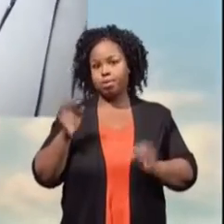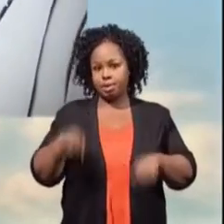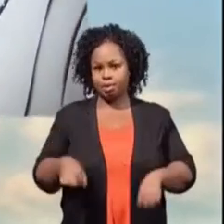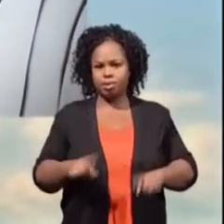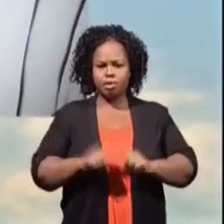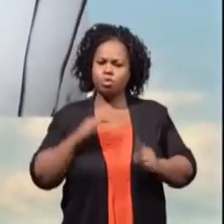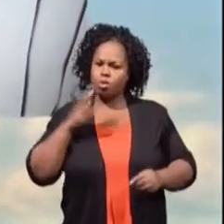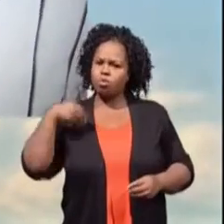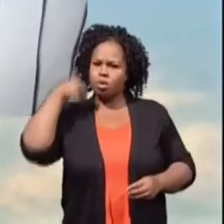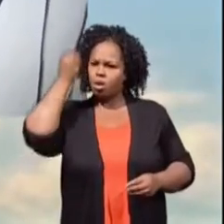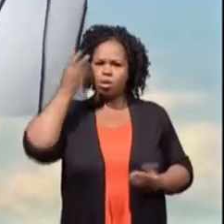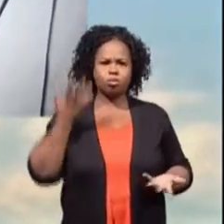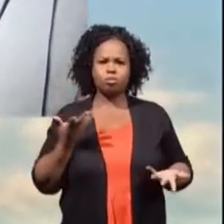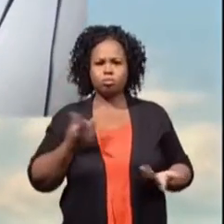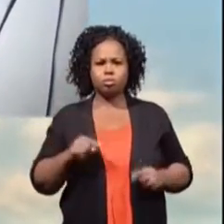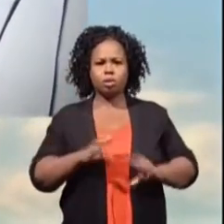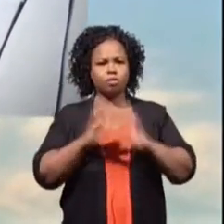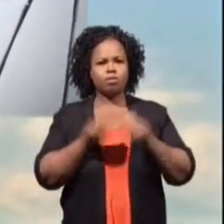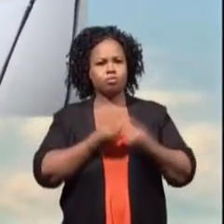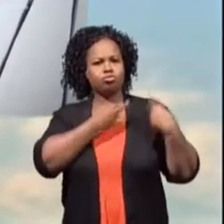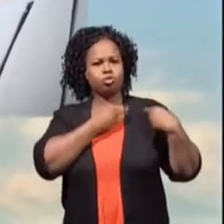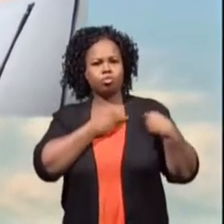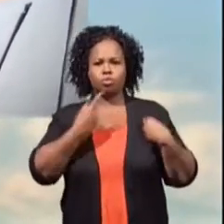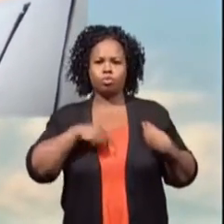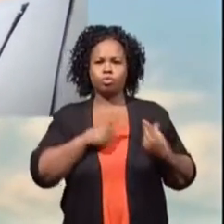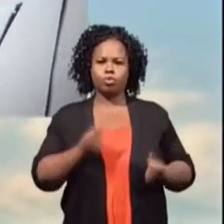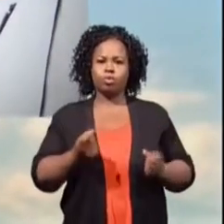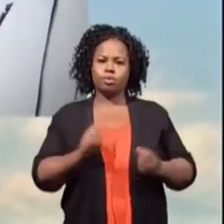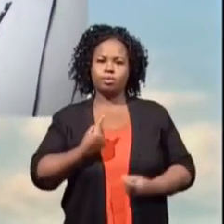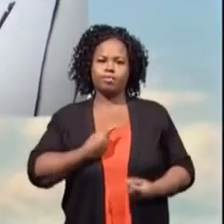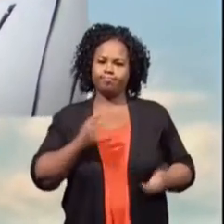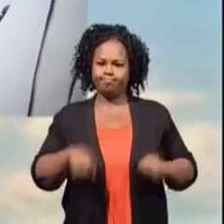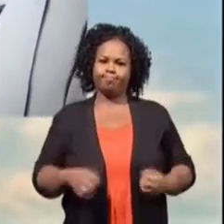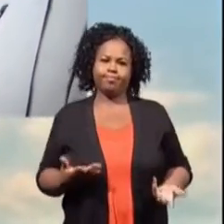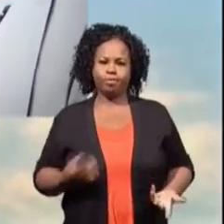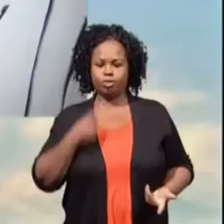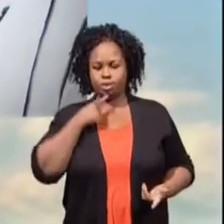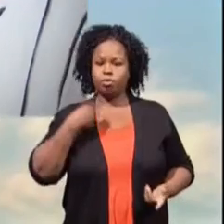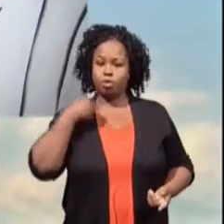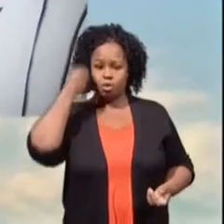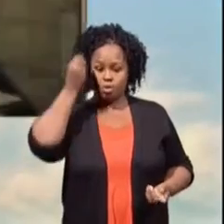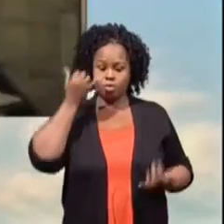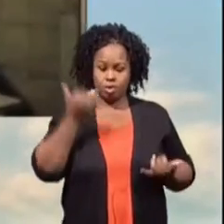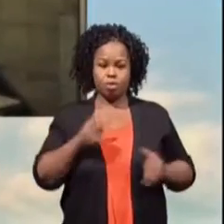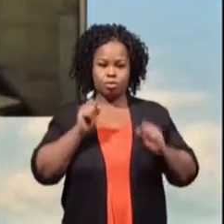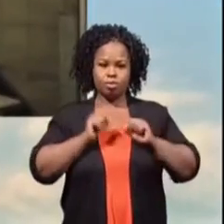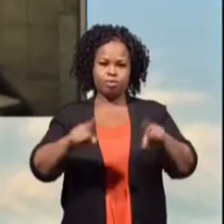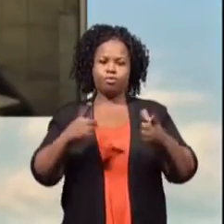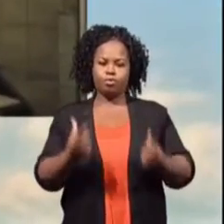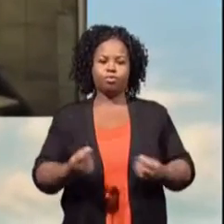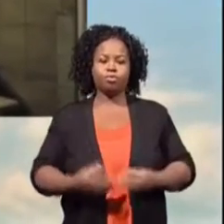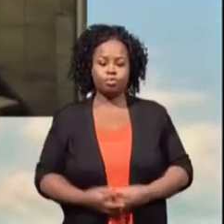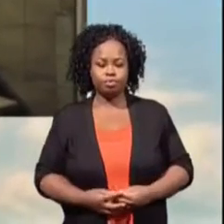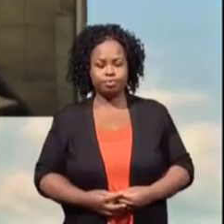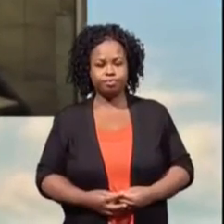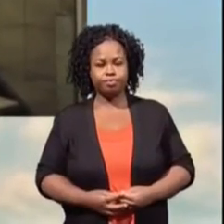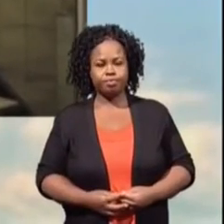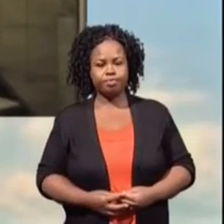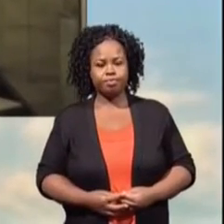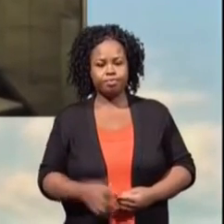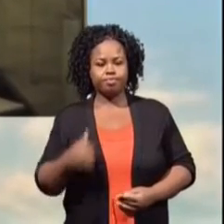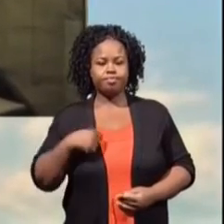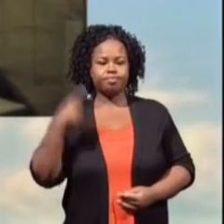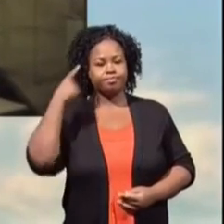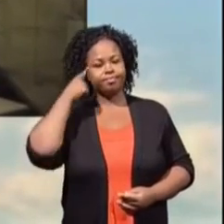ube khona, yes washela sakhula, but then sesikhula leyo responsibility by the same thing, you know, senimadala manje mzoyibona ke la